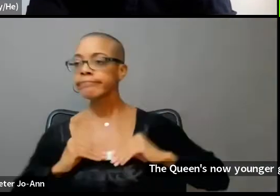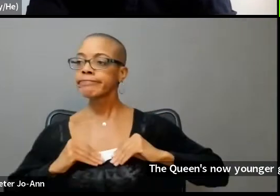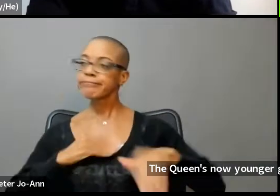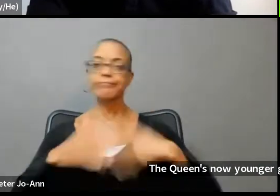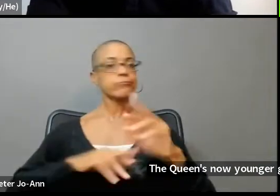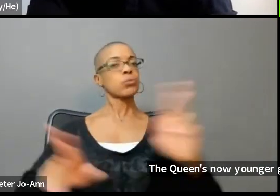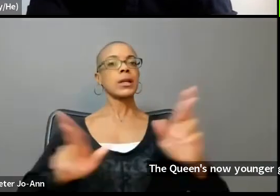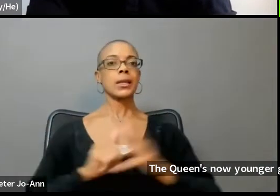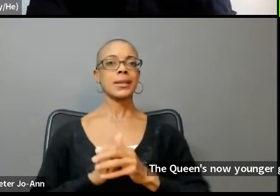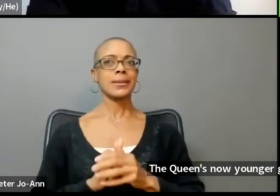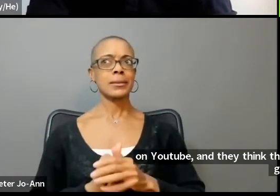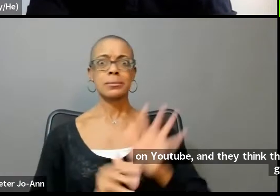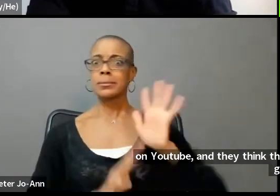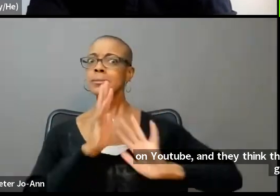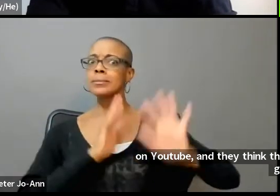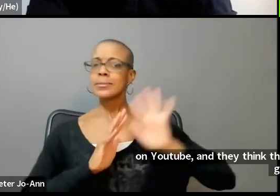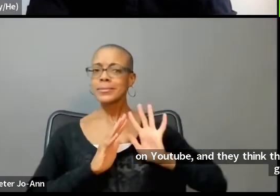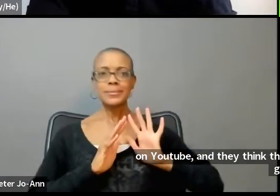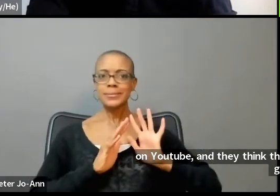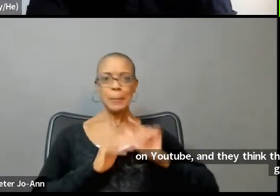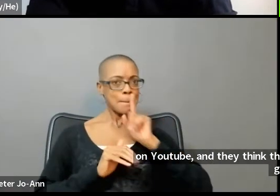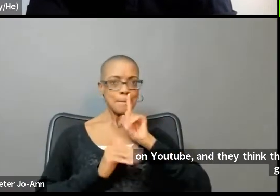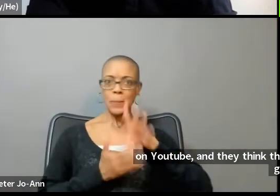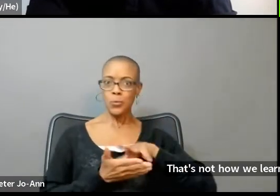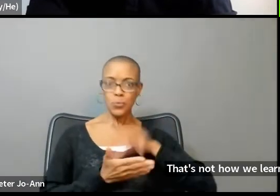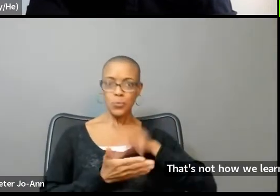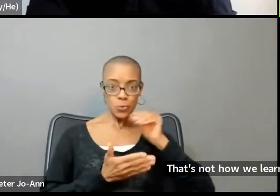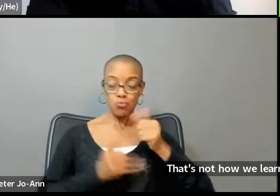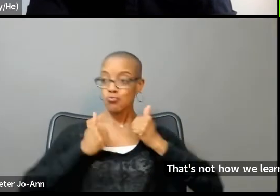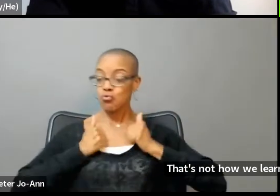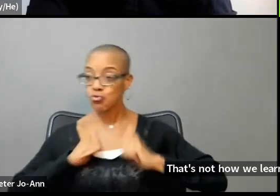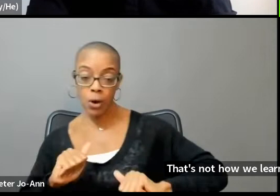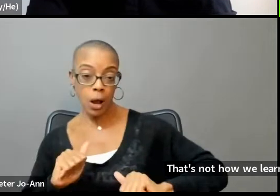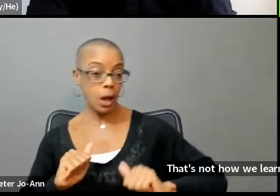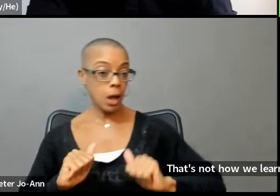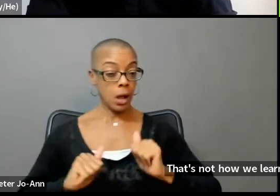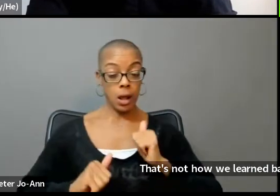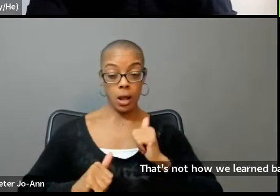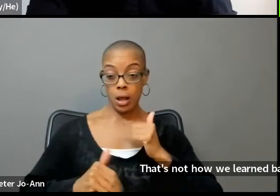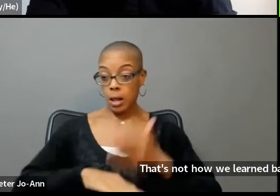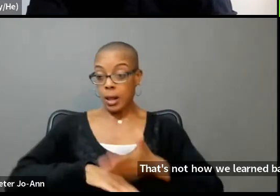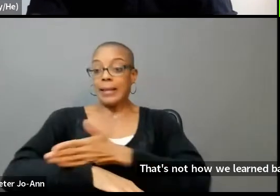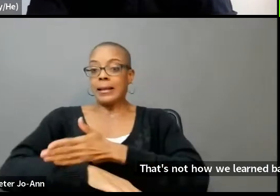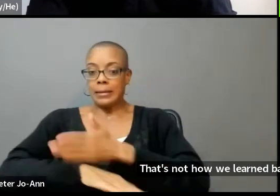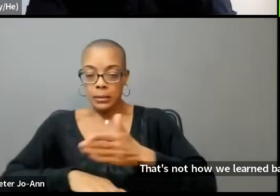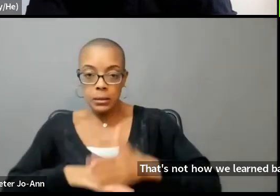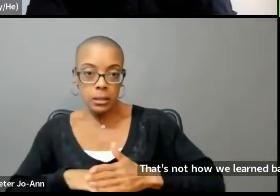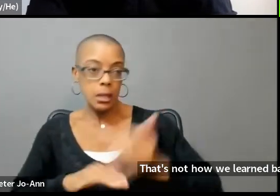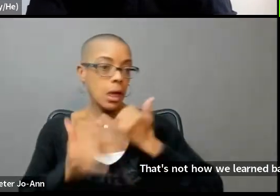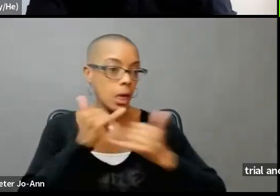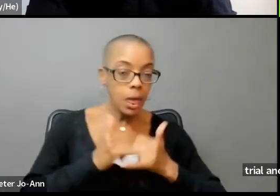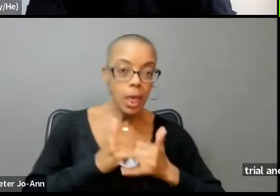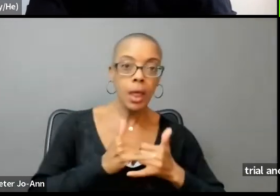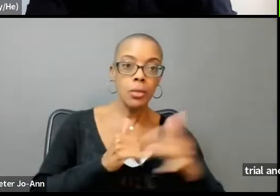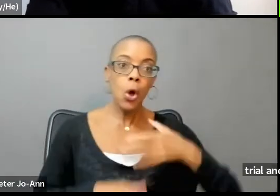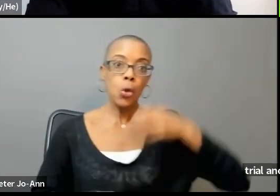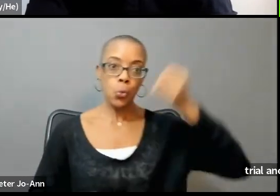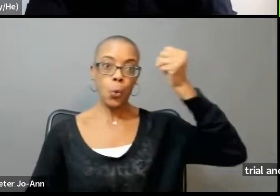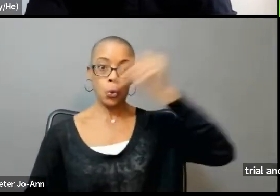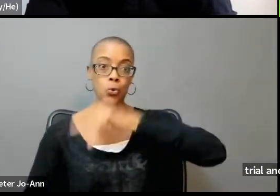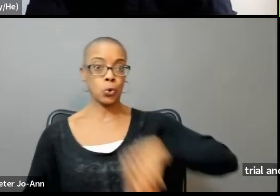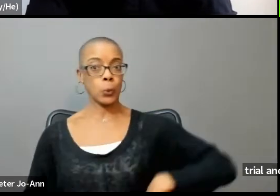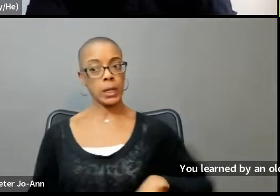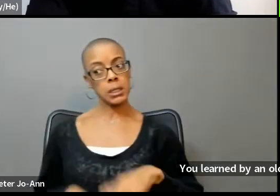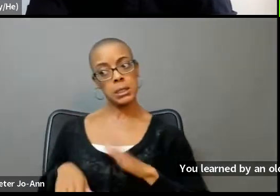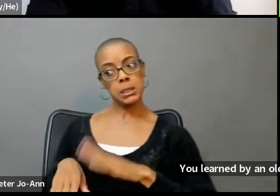we learned back in the day. You learned by trial and error. You learned by an older queen telling you like, oh girl,